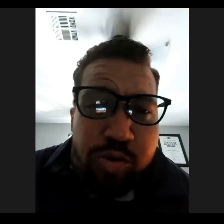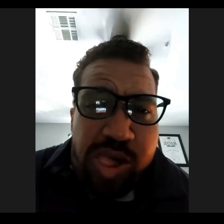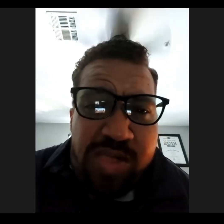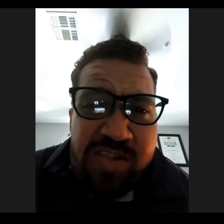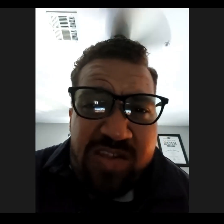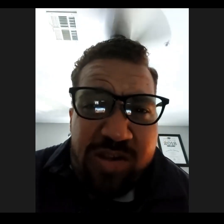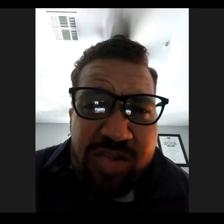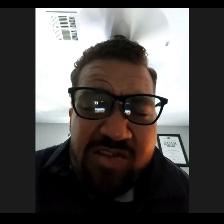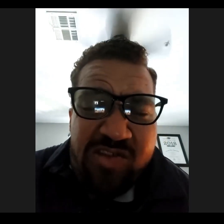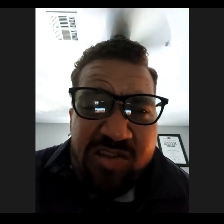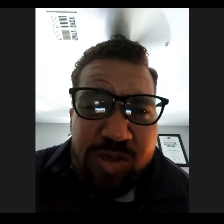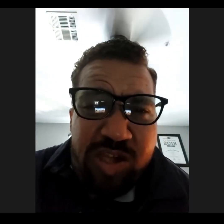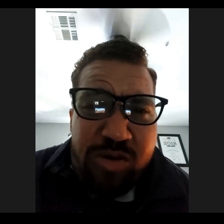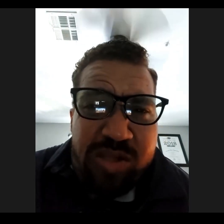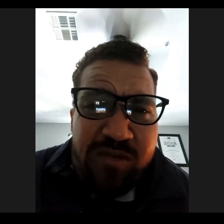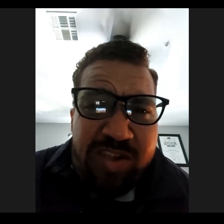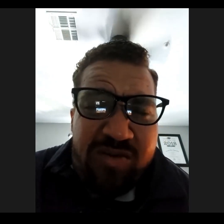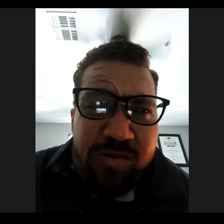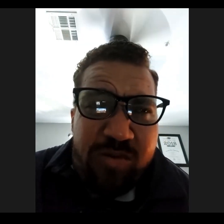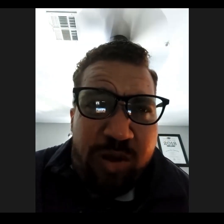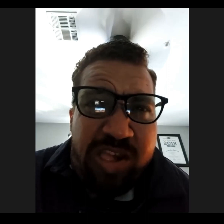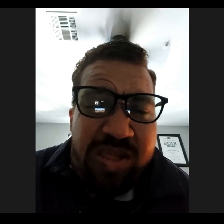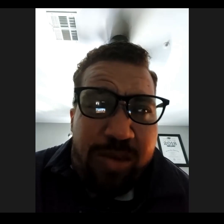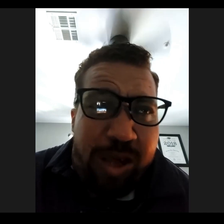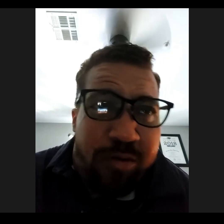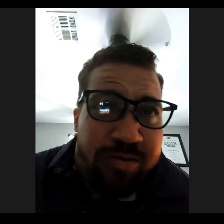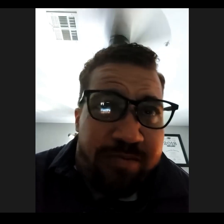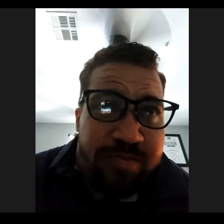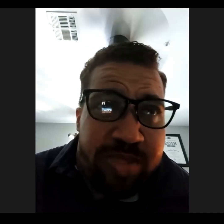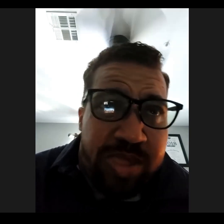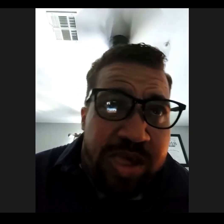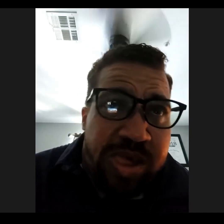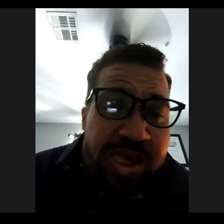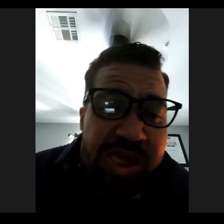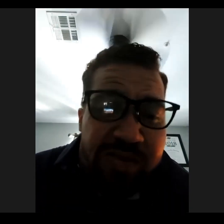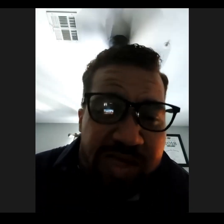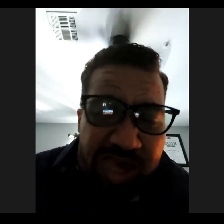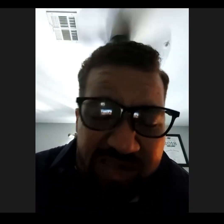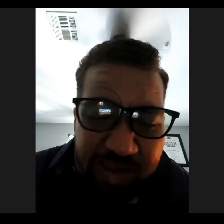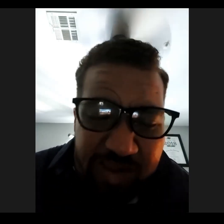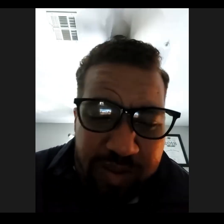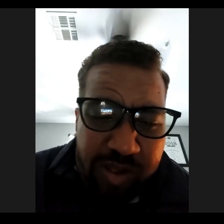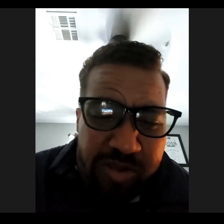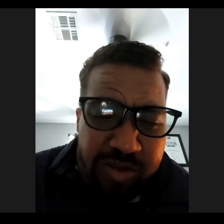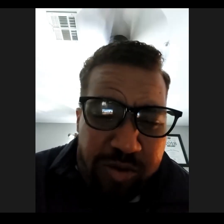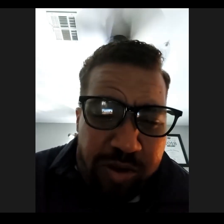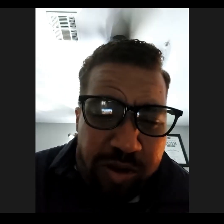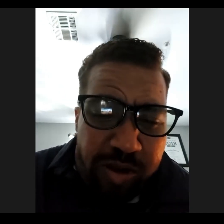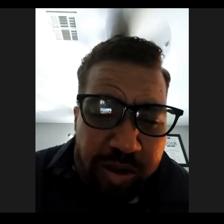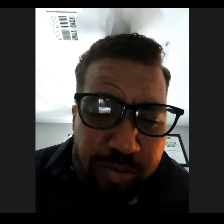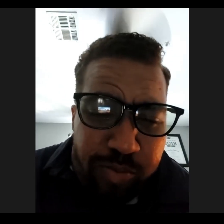start creating these connections with other individuals, what can amount. And then as some of the